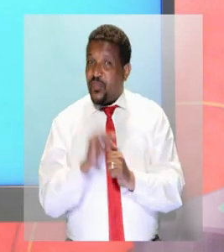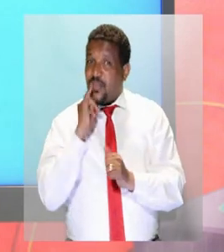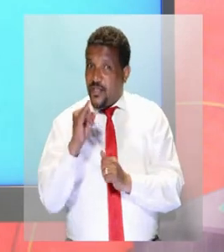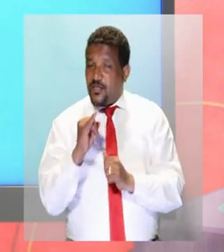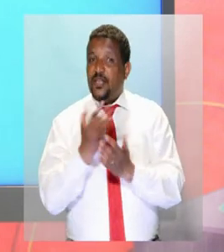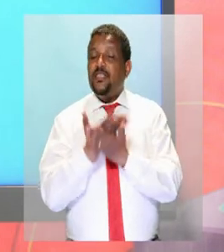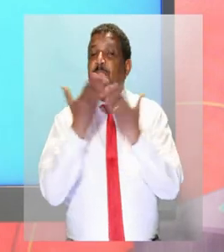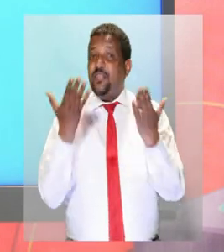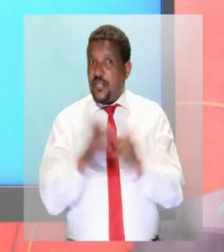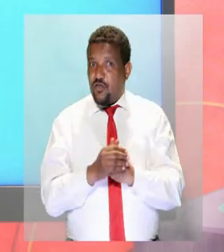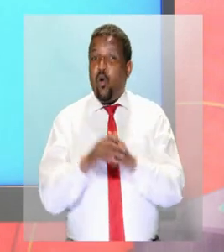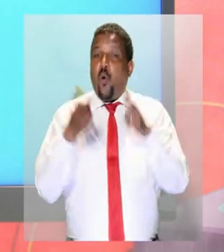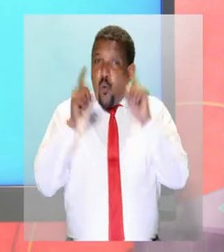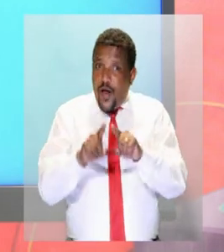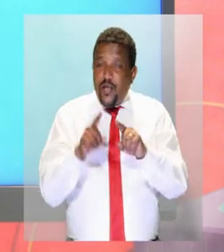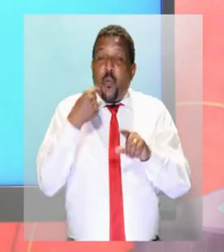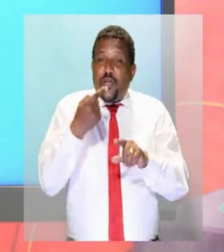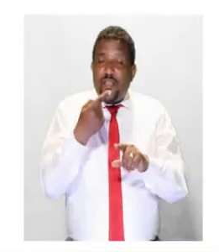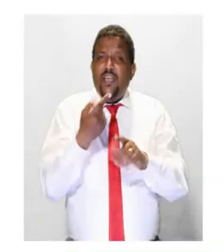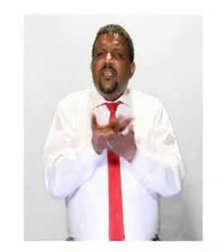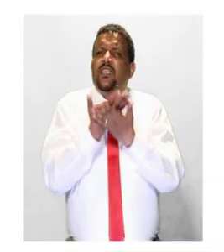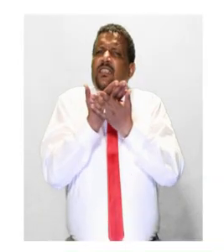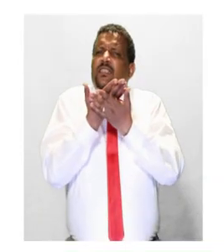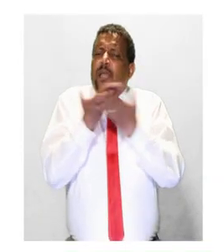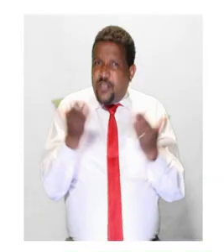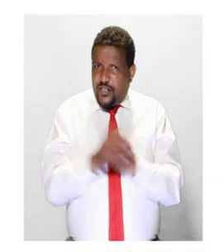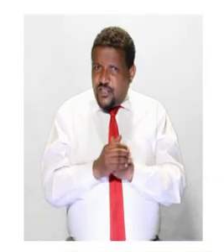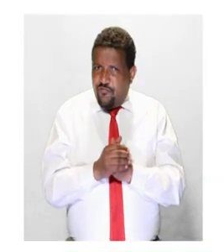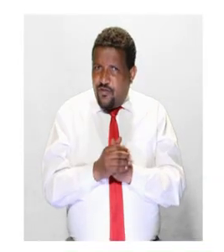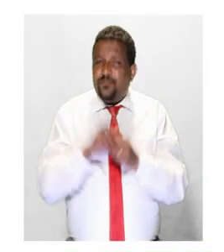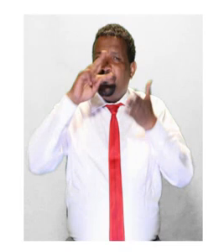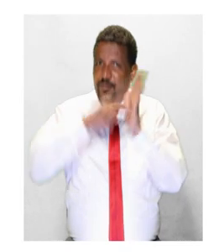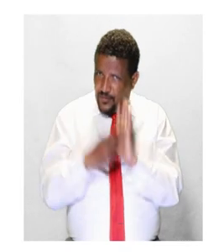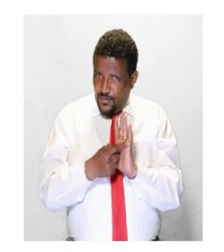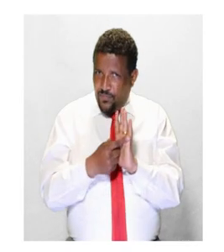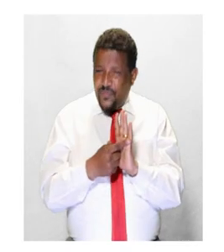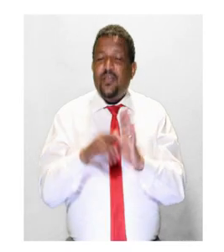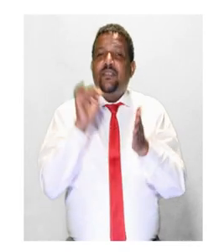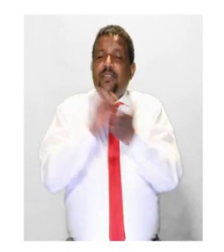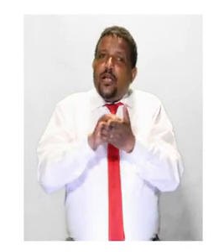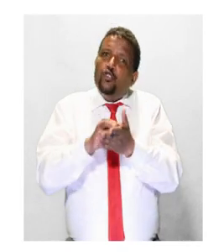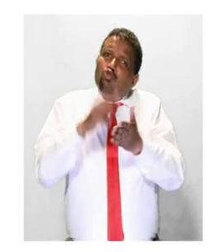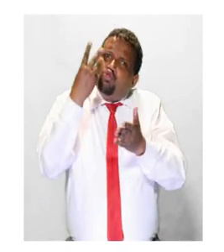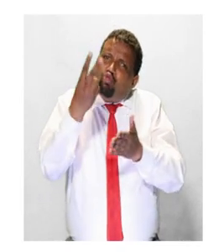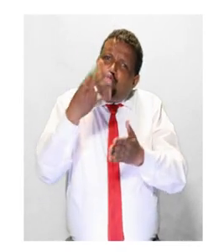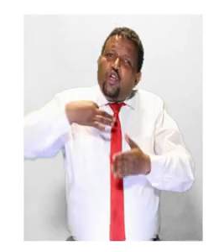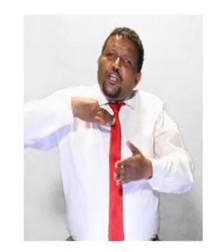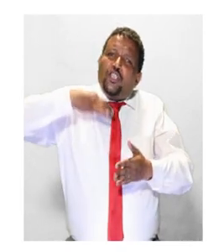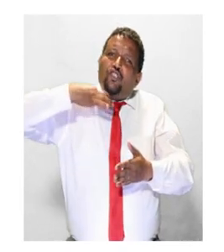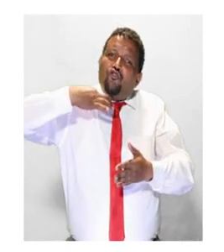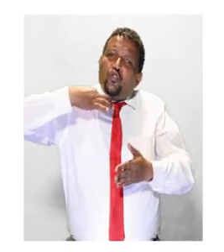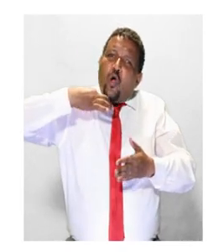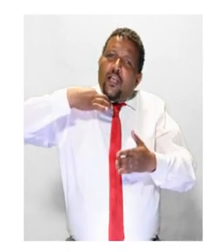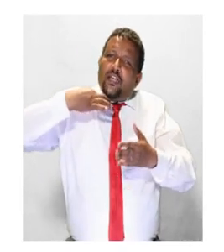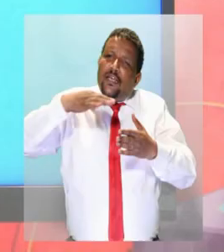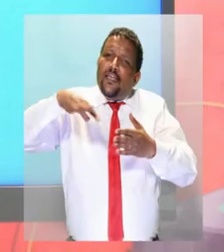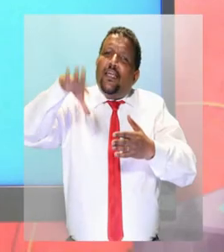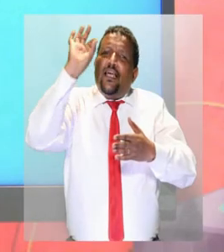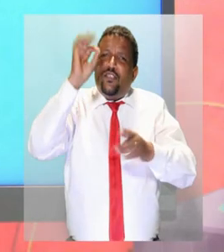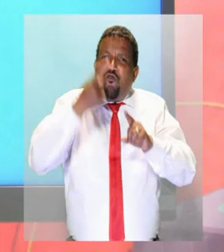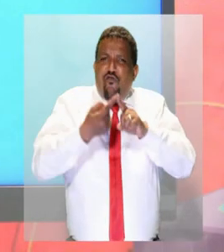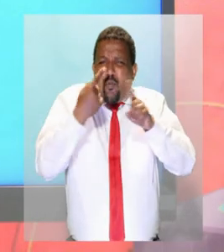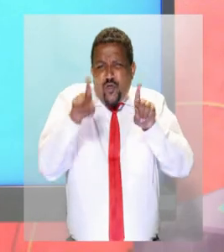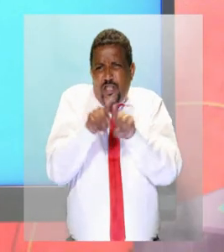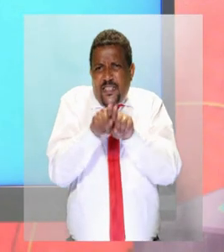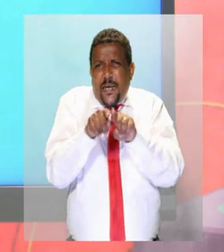is subjective. When we say utility is subjective, that two individuals get from the